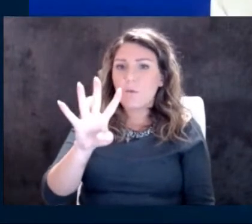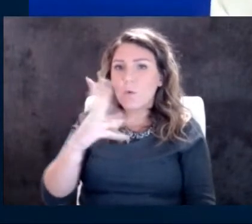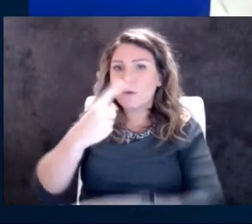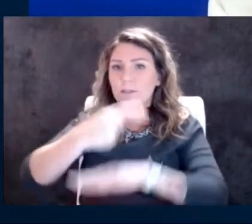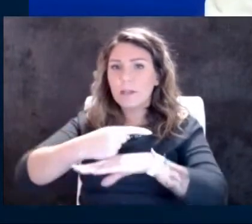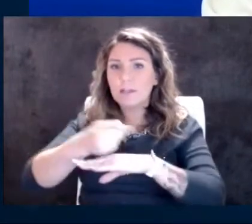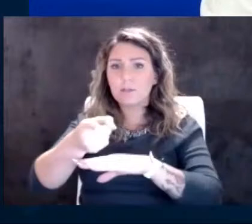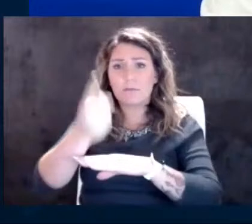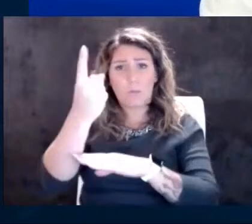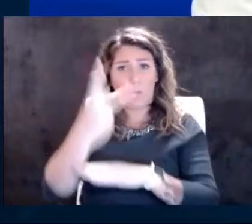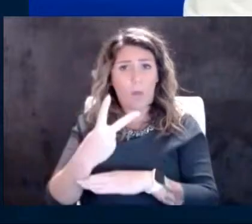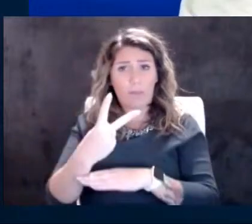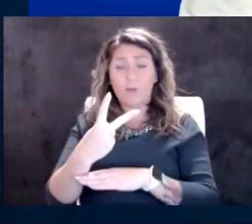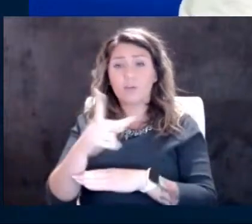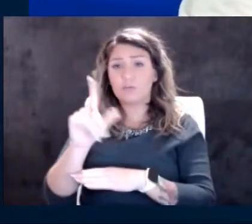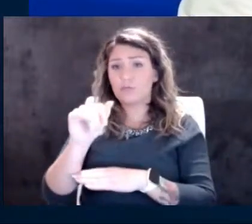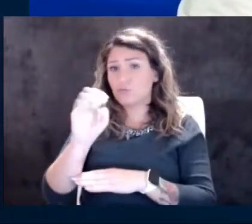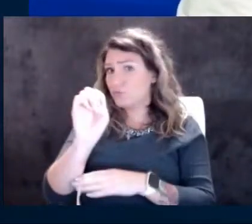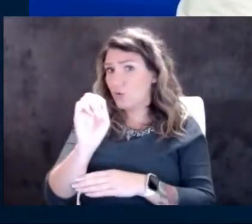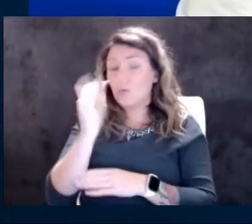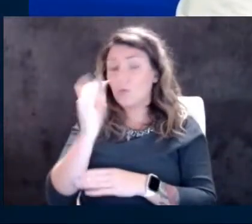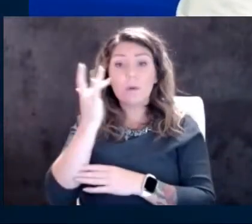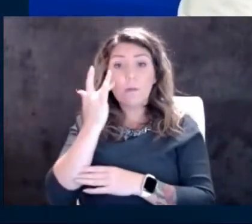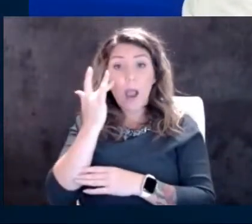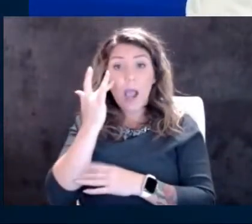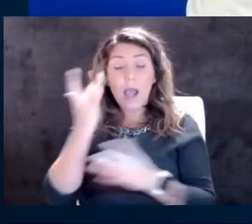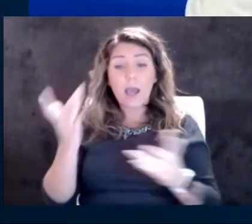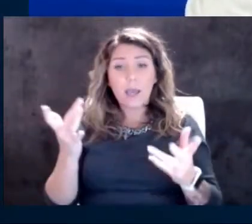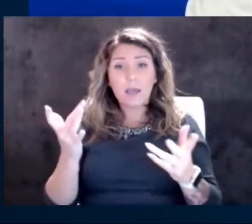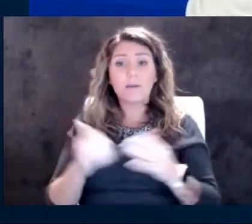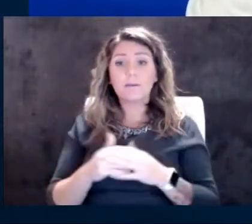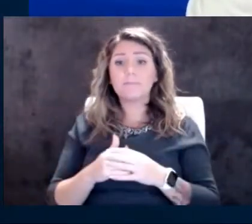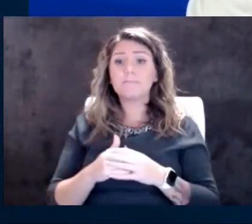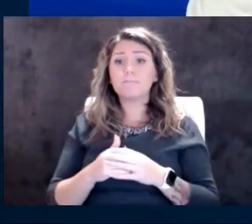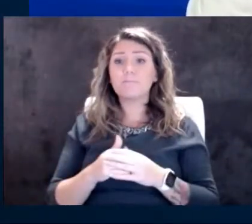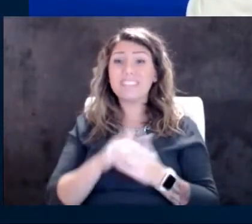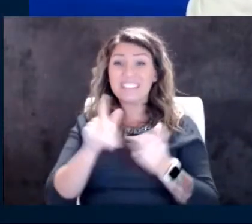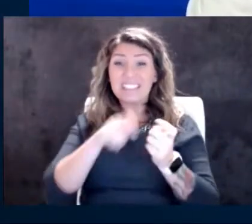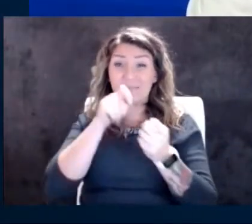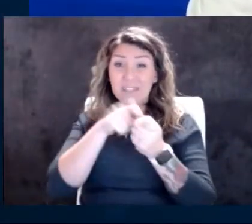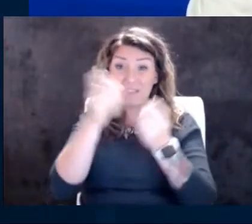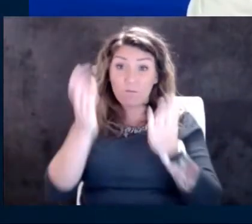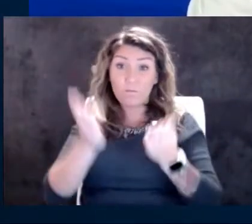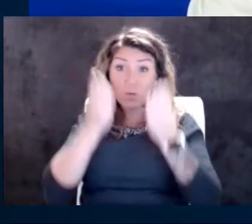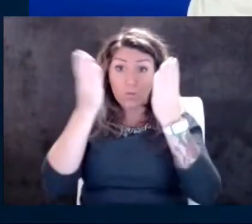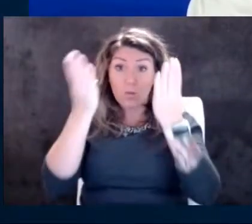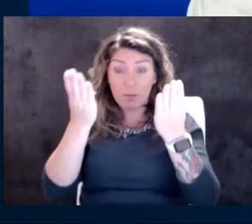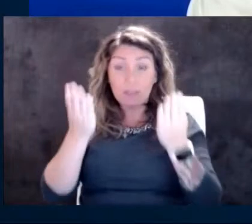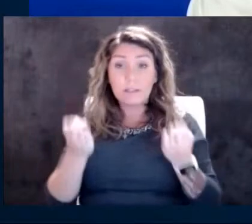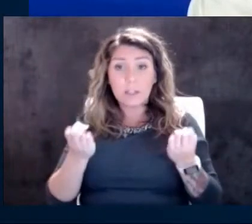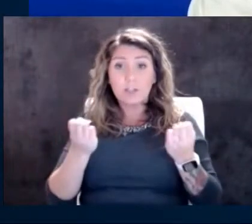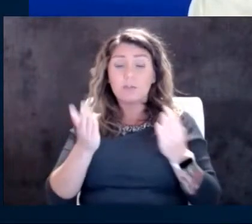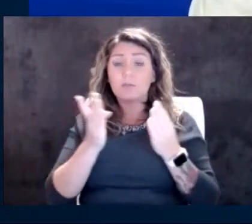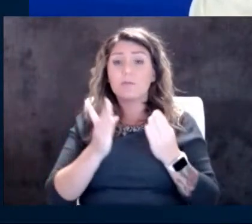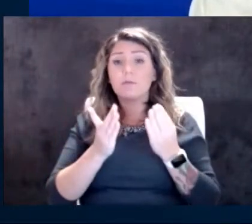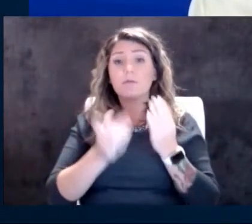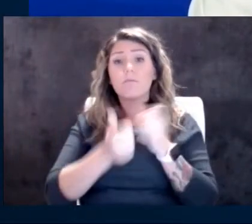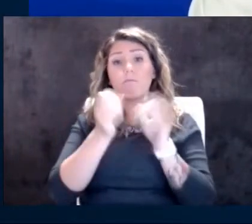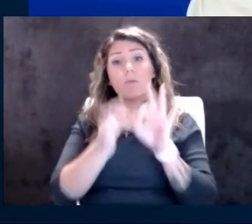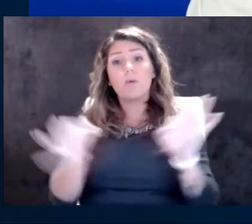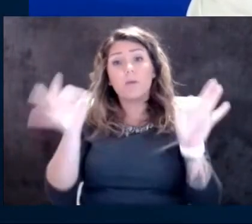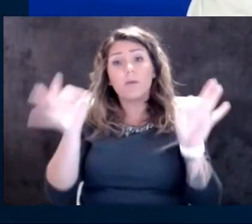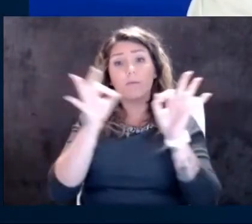dose. Yeah. Because that's actually the specific recommendation. They took it on. They said the really important point here is to be